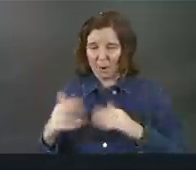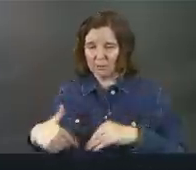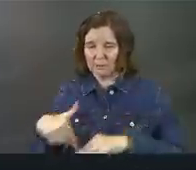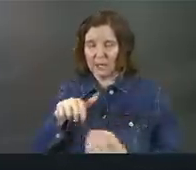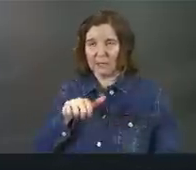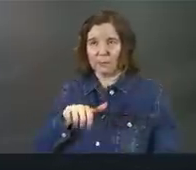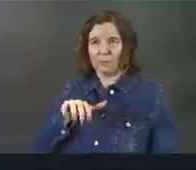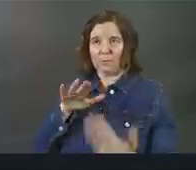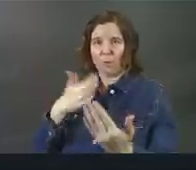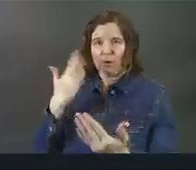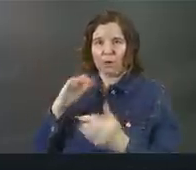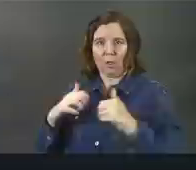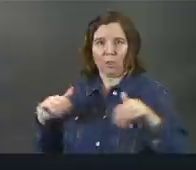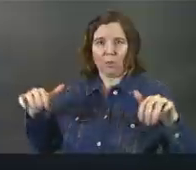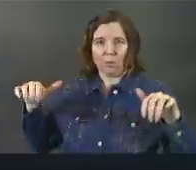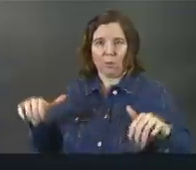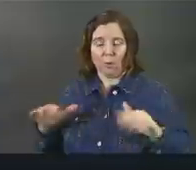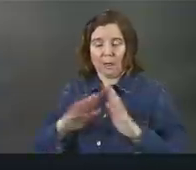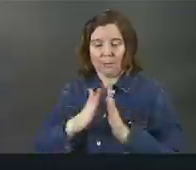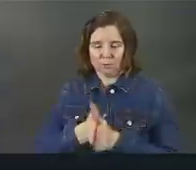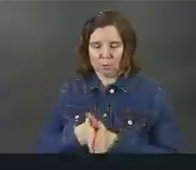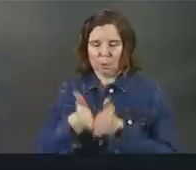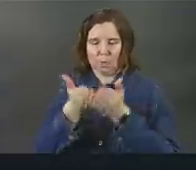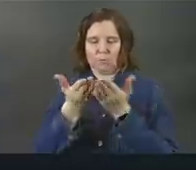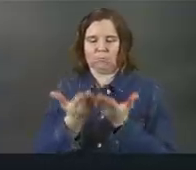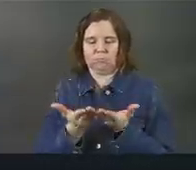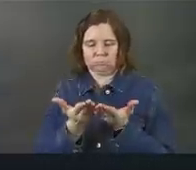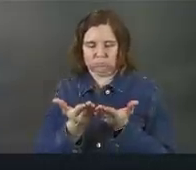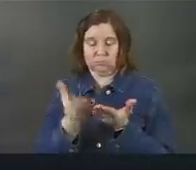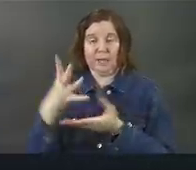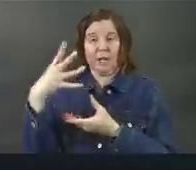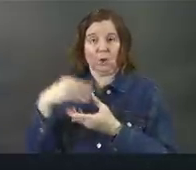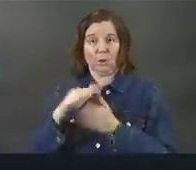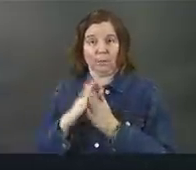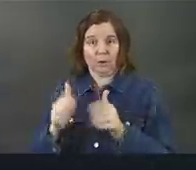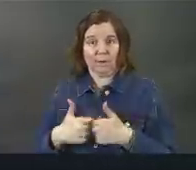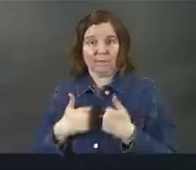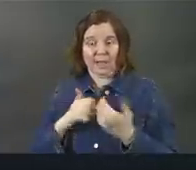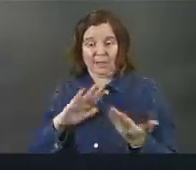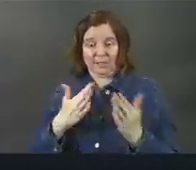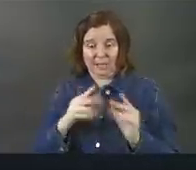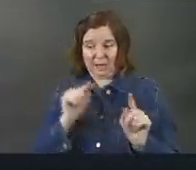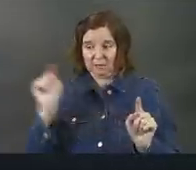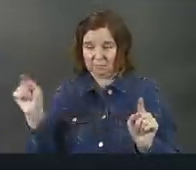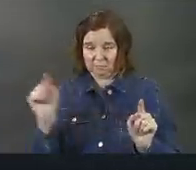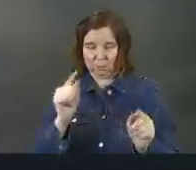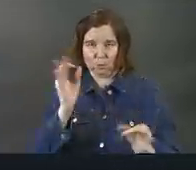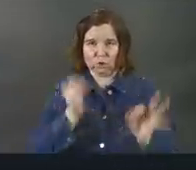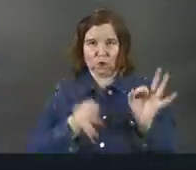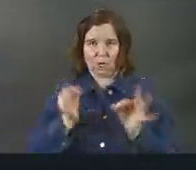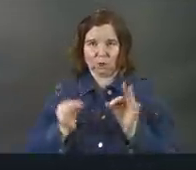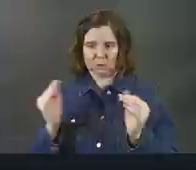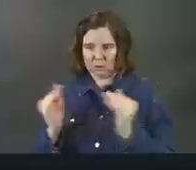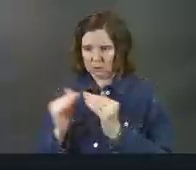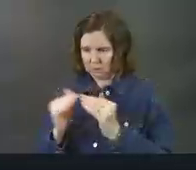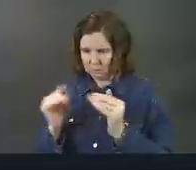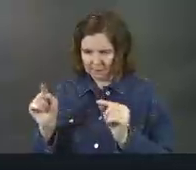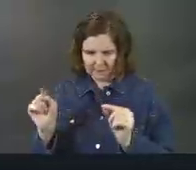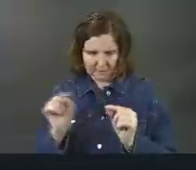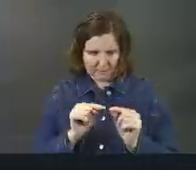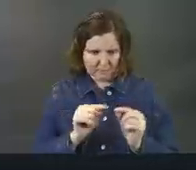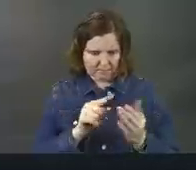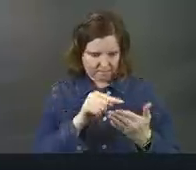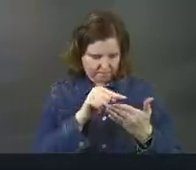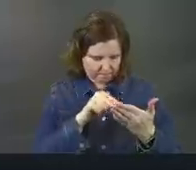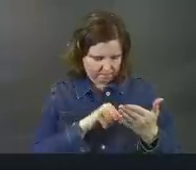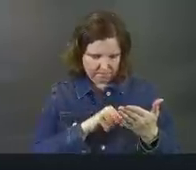before God's throne. And the books were opened, including the book of life, and the dead were judged according to what they had done, as recorded in the